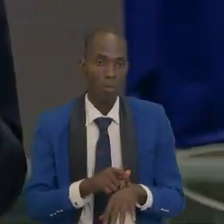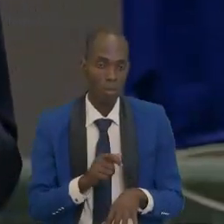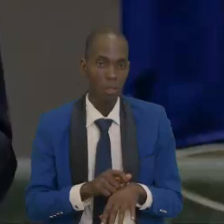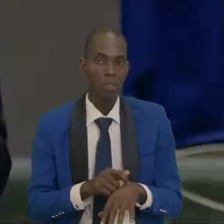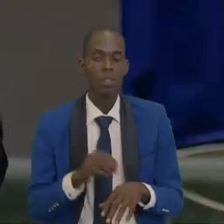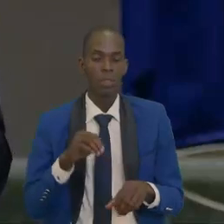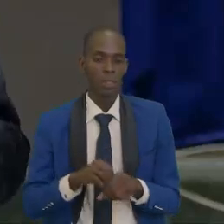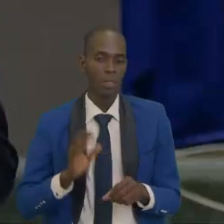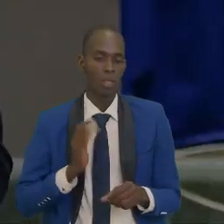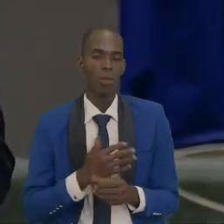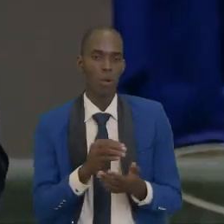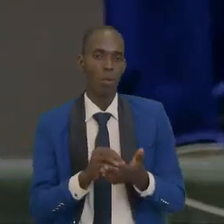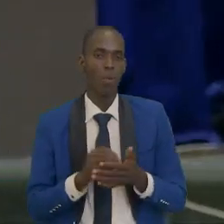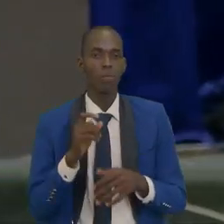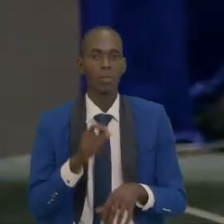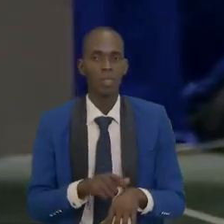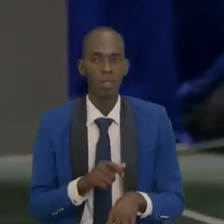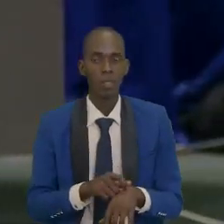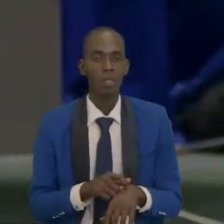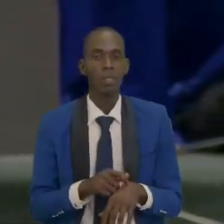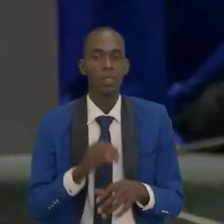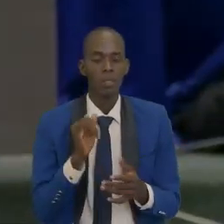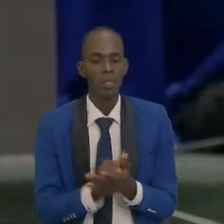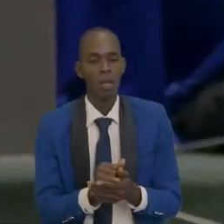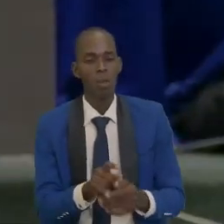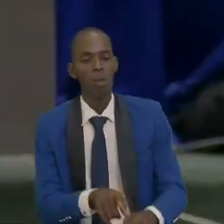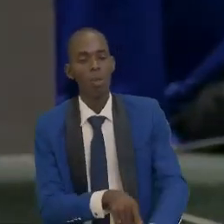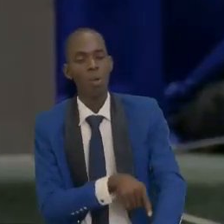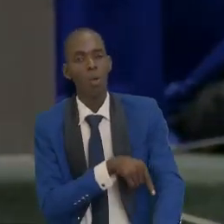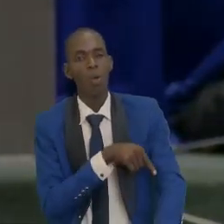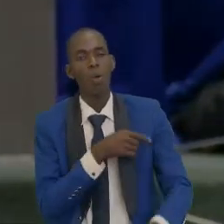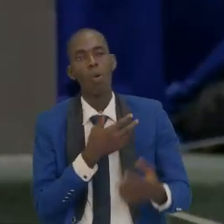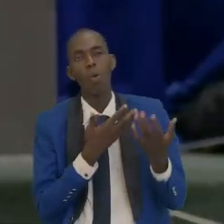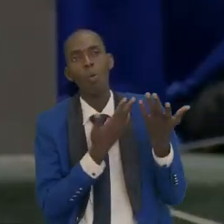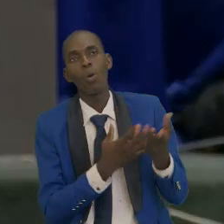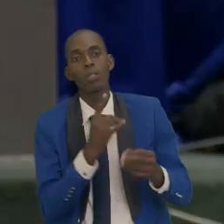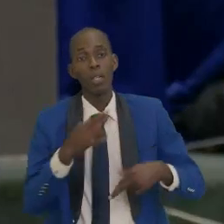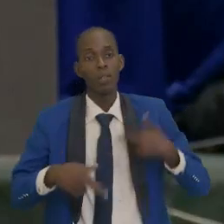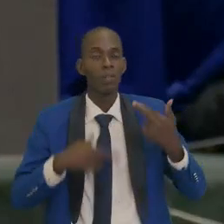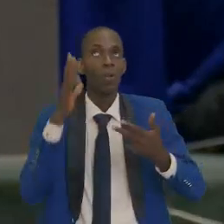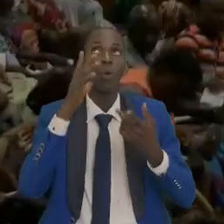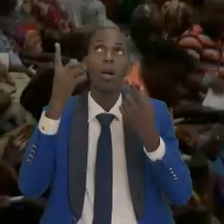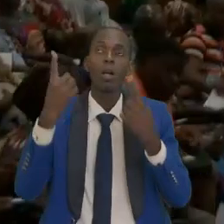time that long awaited Revival will come